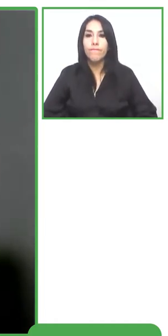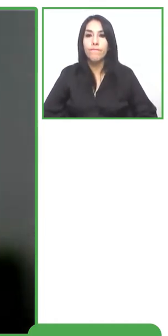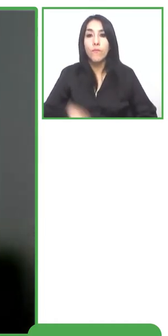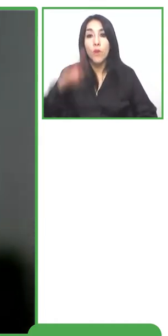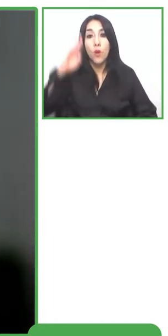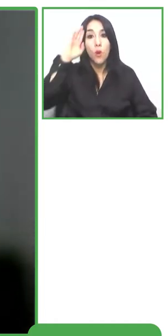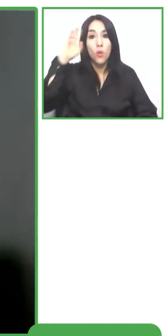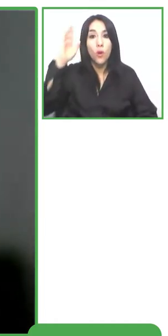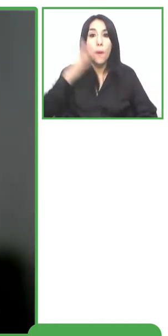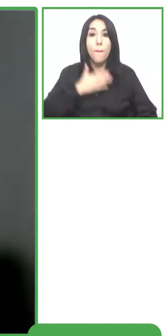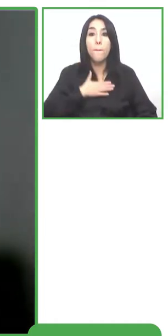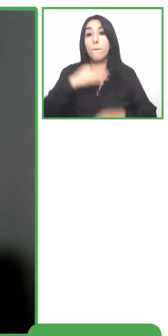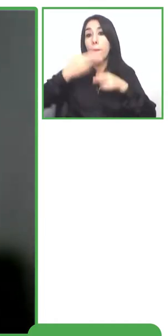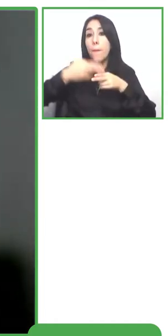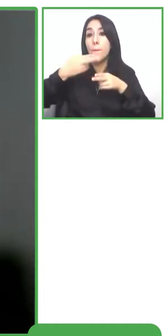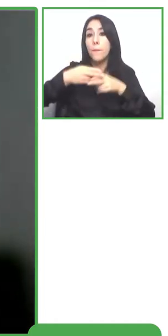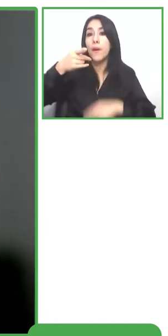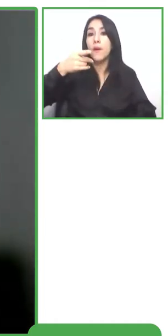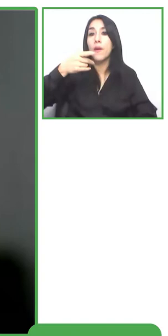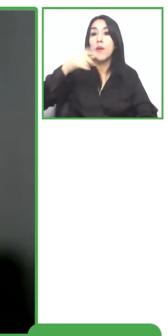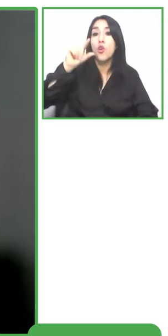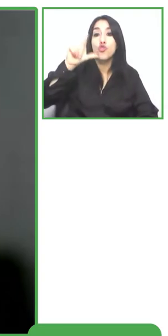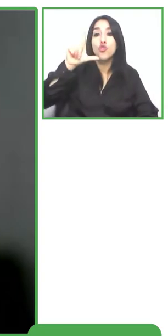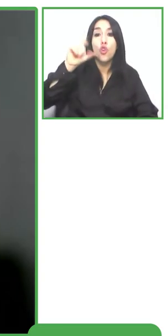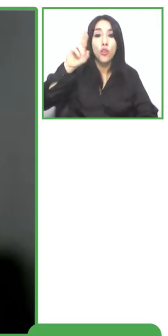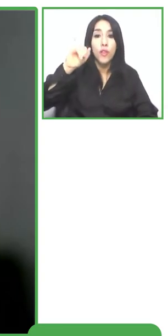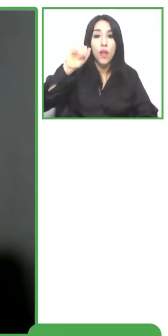Hello, everyone. My name is Gloria Bazán.